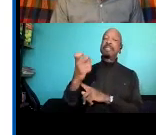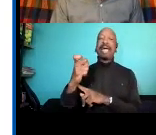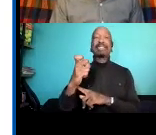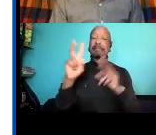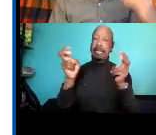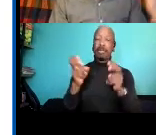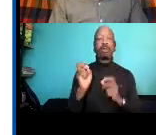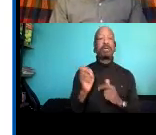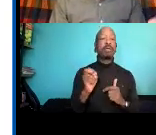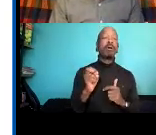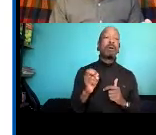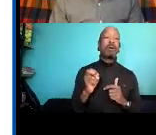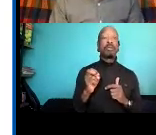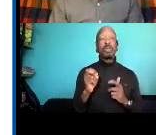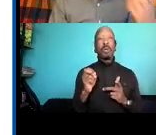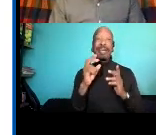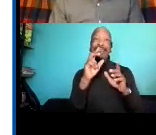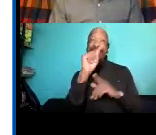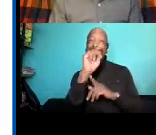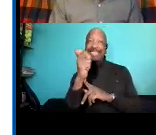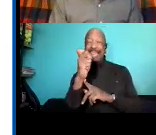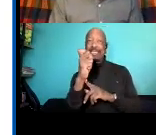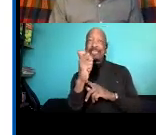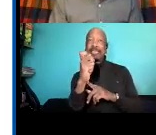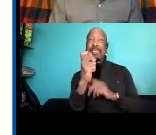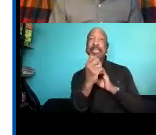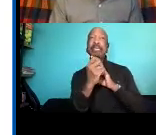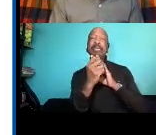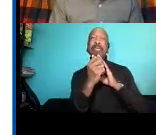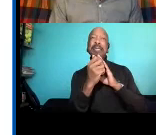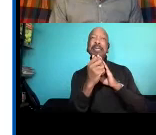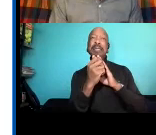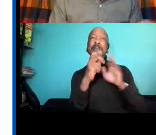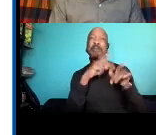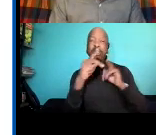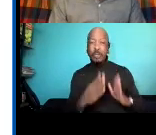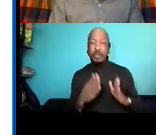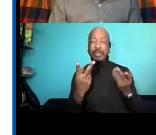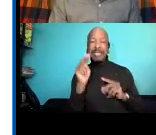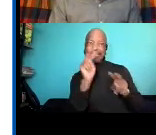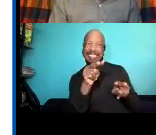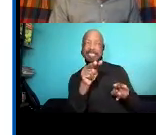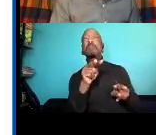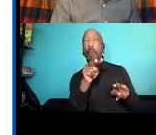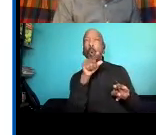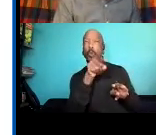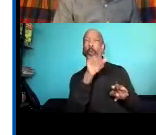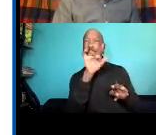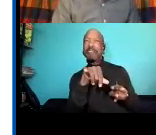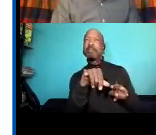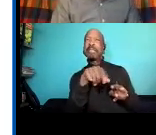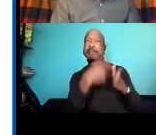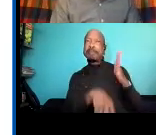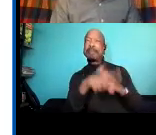professionals, they might look at a cooperative and see, oh, you have to be taxed as a cooperative to be considered a cooperative.